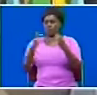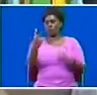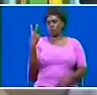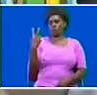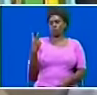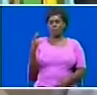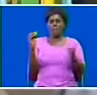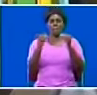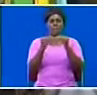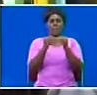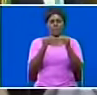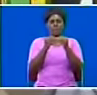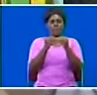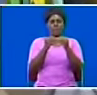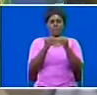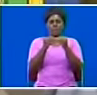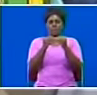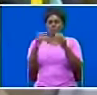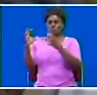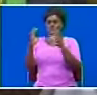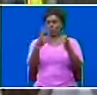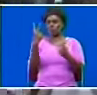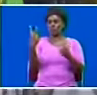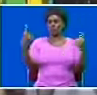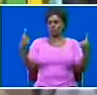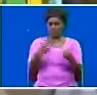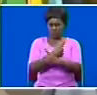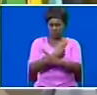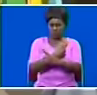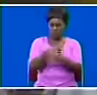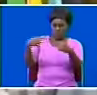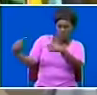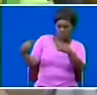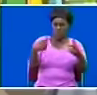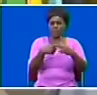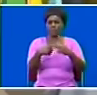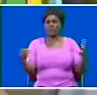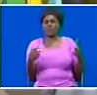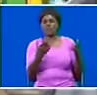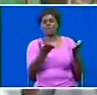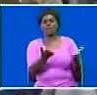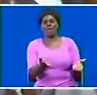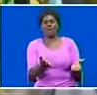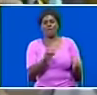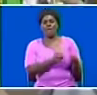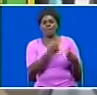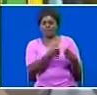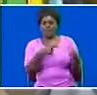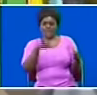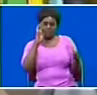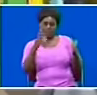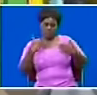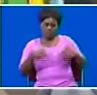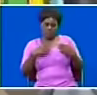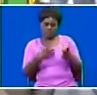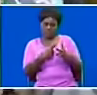viwili kukutana vya timu tofauti ziliweza mzozano ulianza mahali pale. Na ndiposa nikaona watu